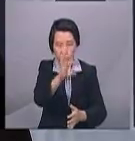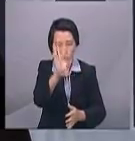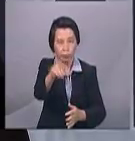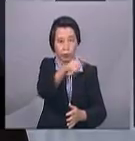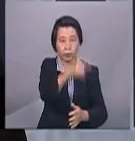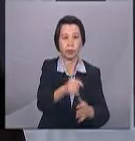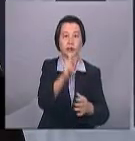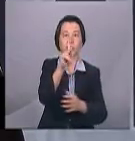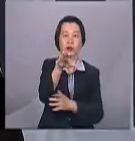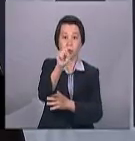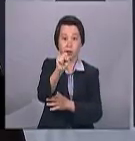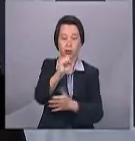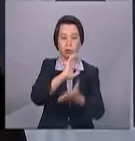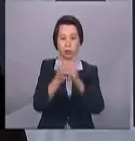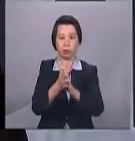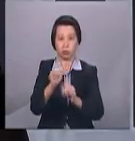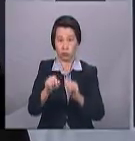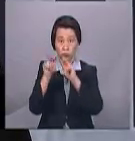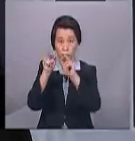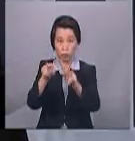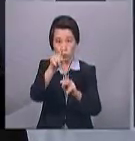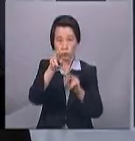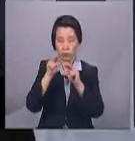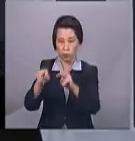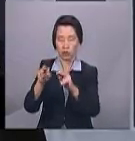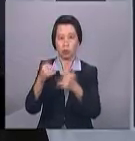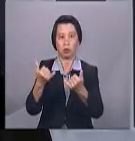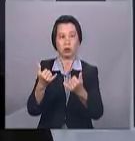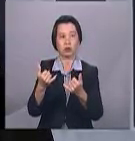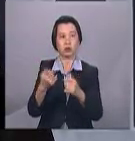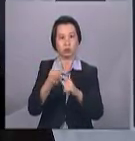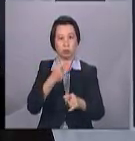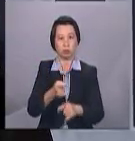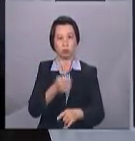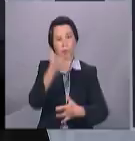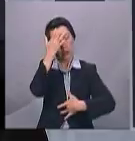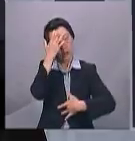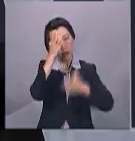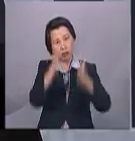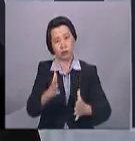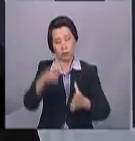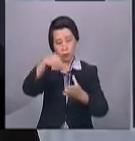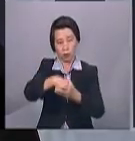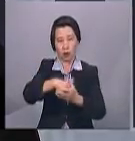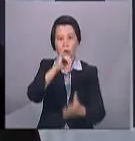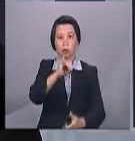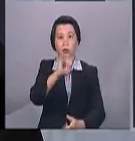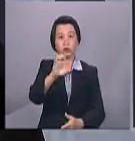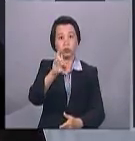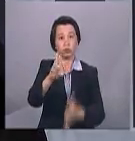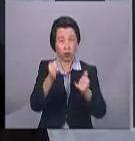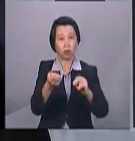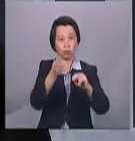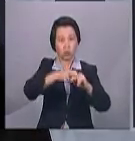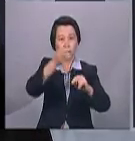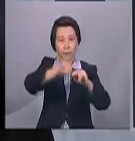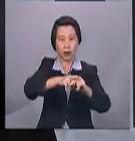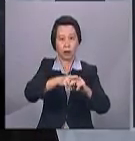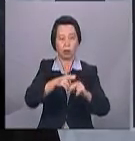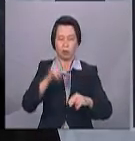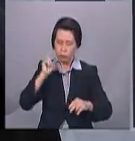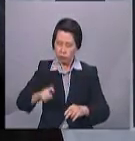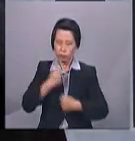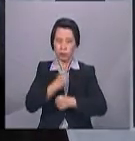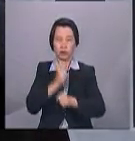So you can see that today, in terms of the patients in our ICU is increasing. So we need to make sure